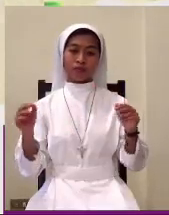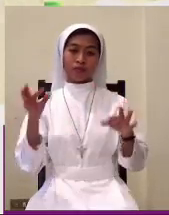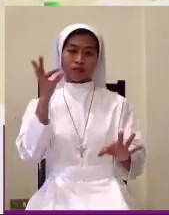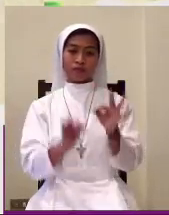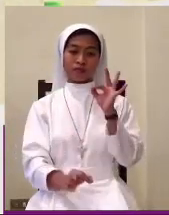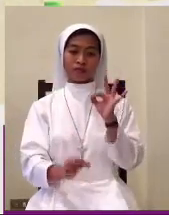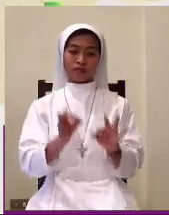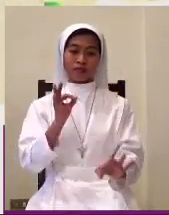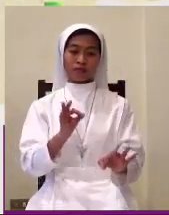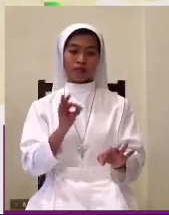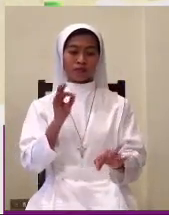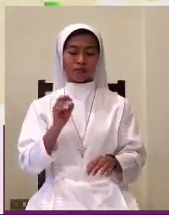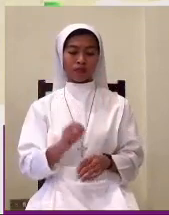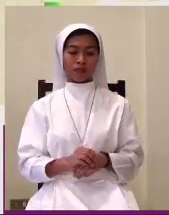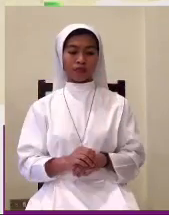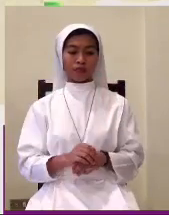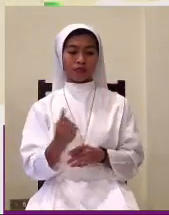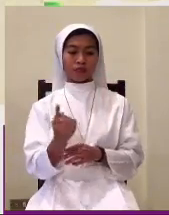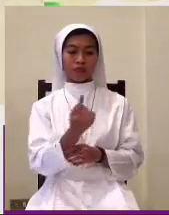my presence."